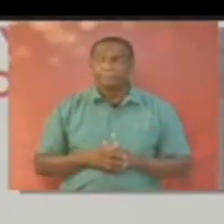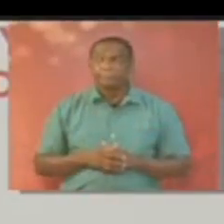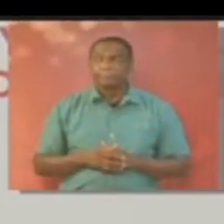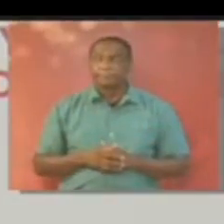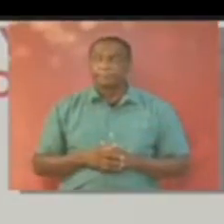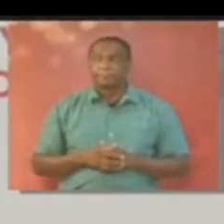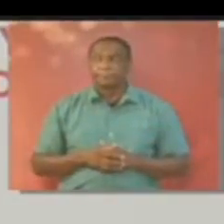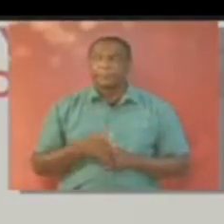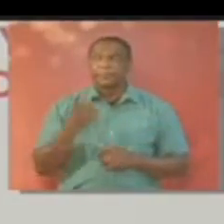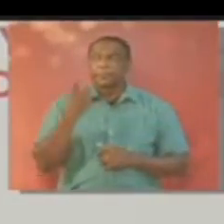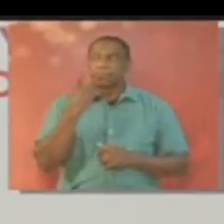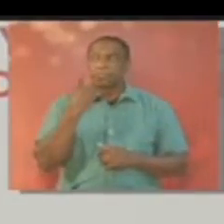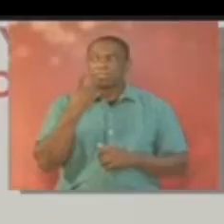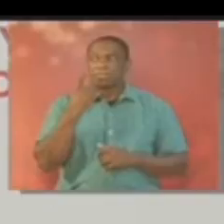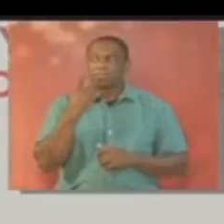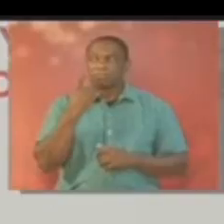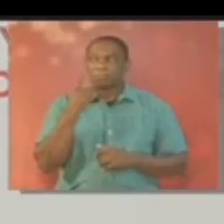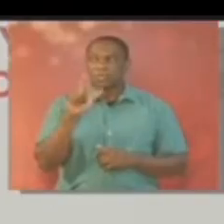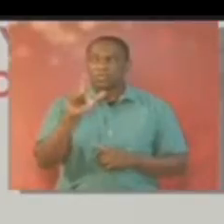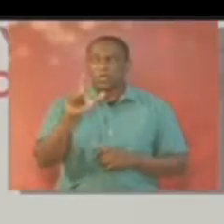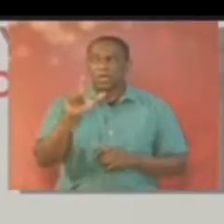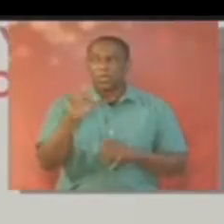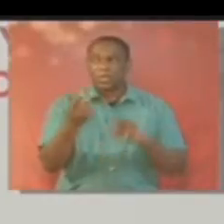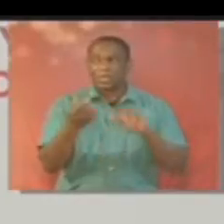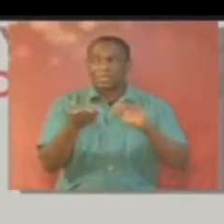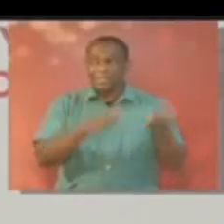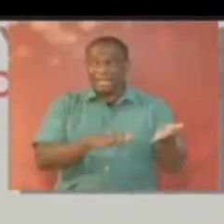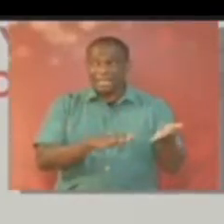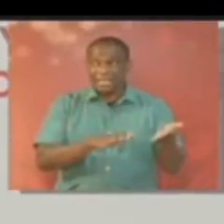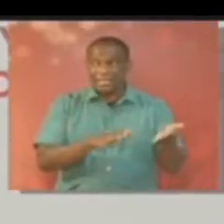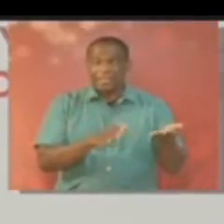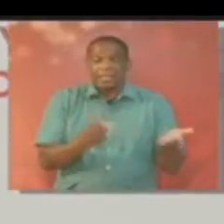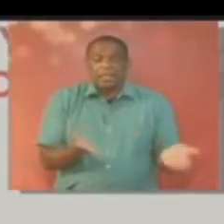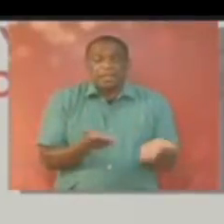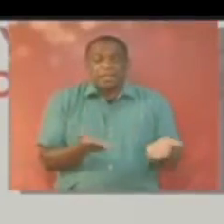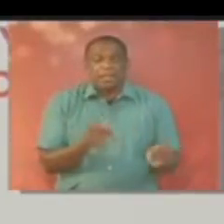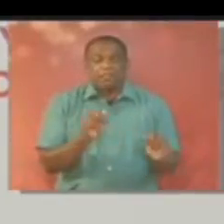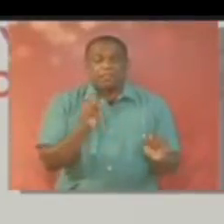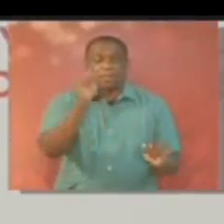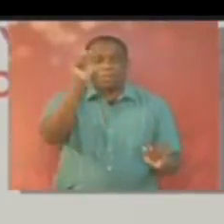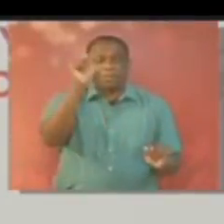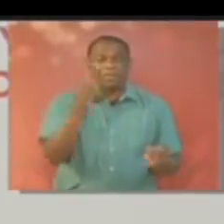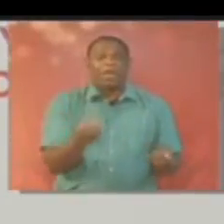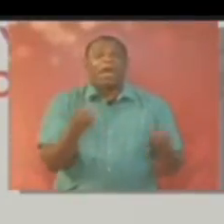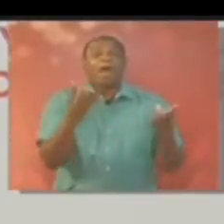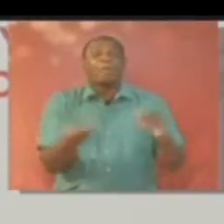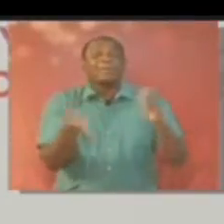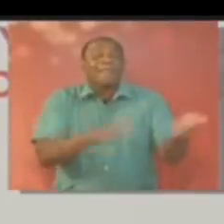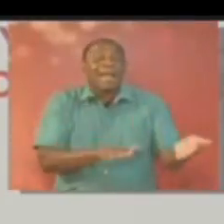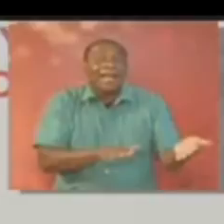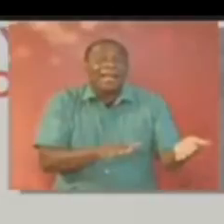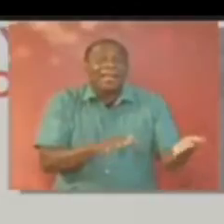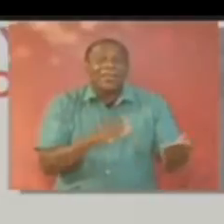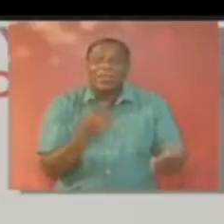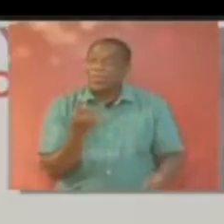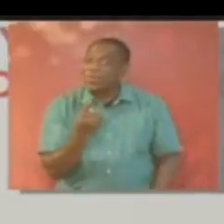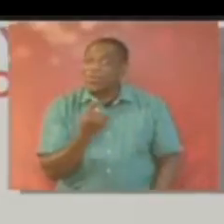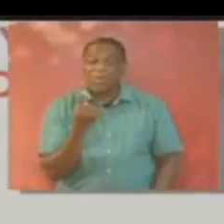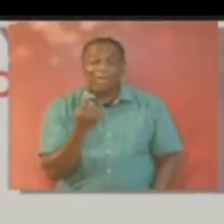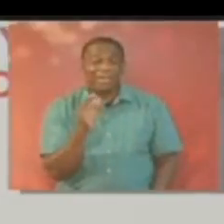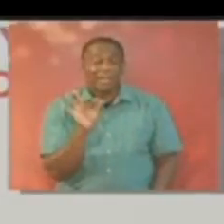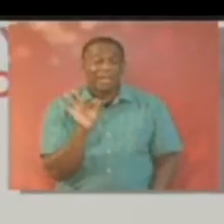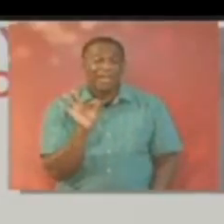21 days, there have only been 9 deaths in Trinidad and Tobago. That is good. That is